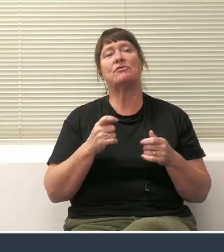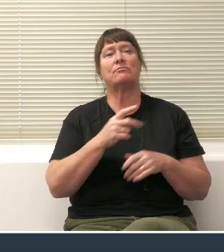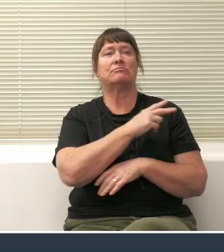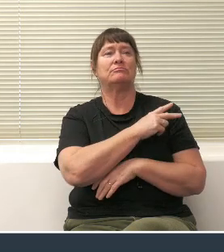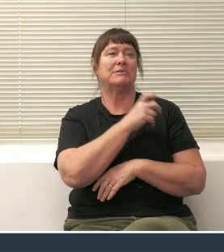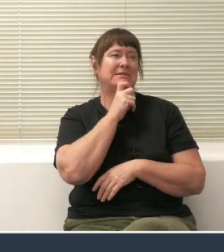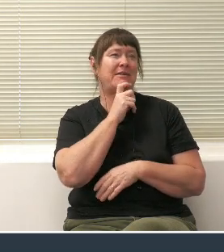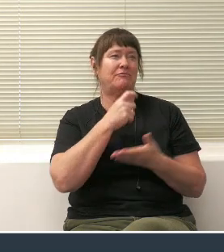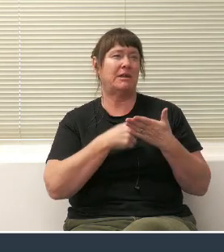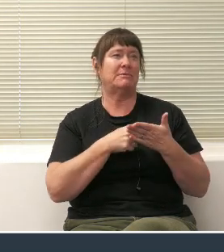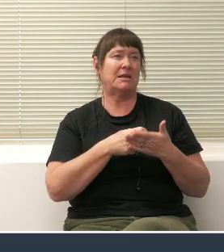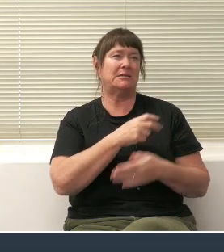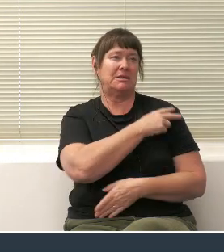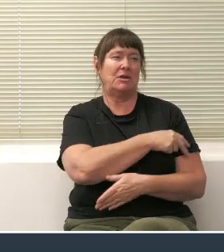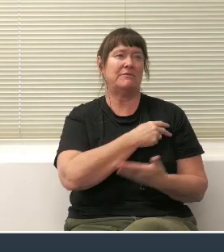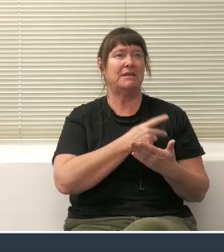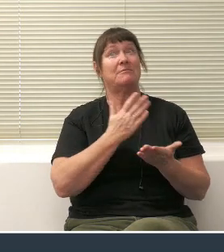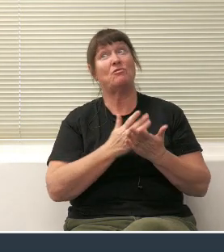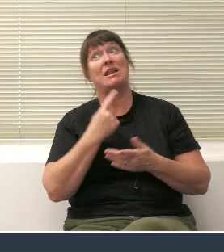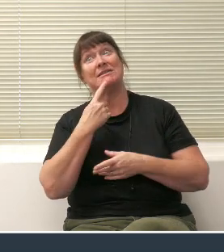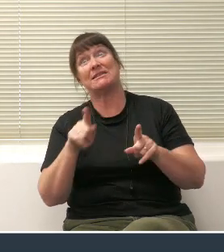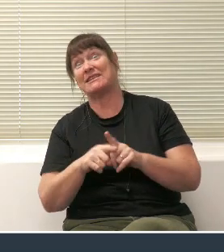think it essentially says pretty much the same thing.